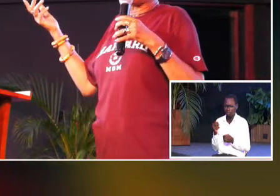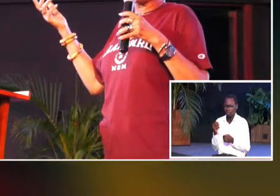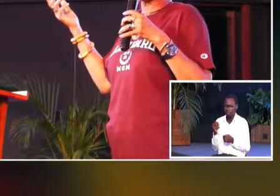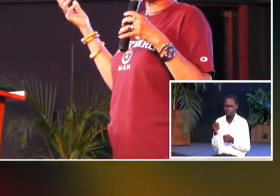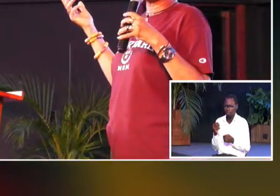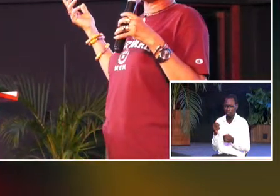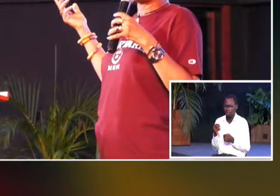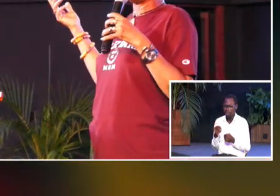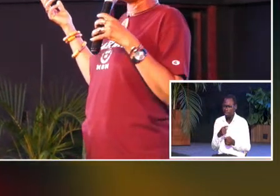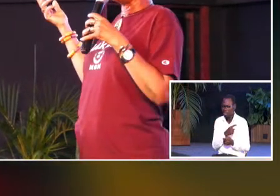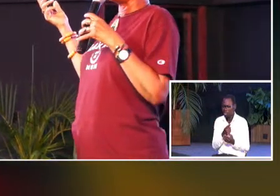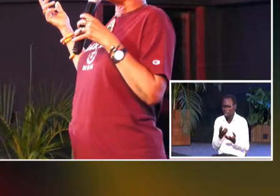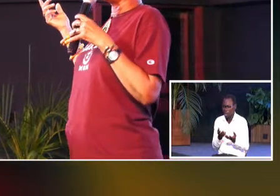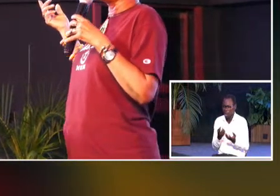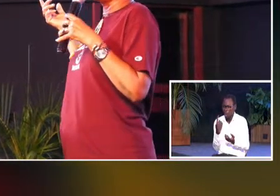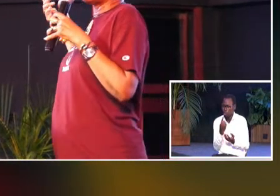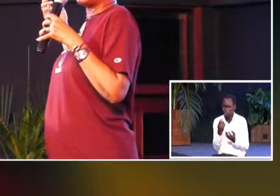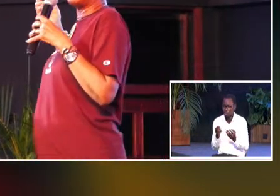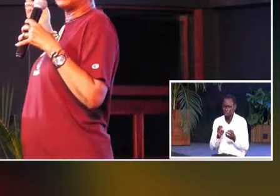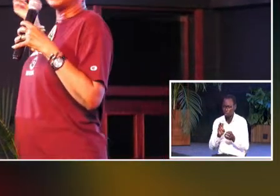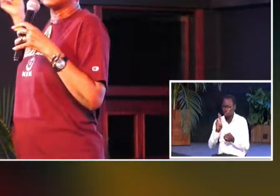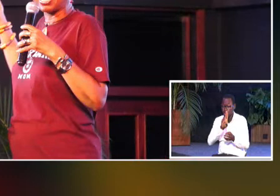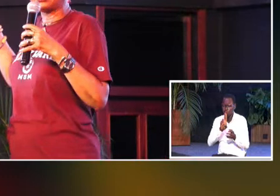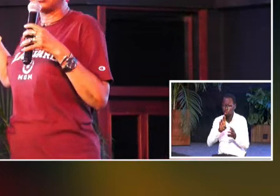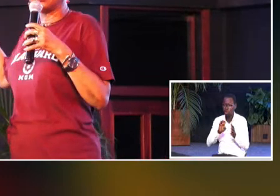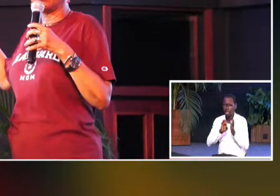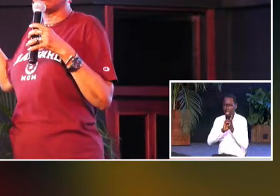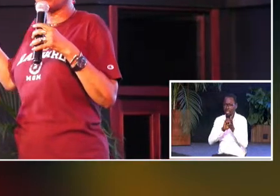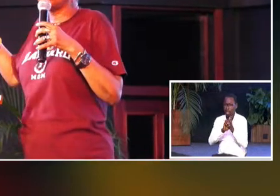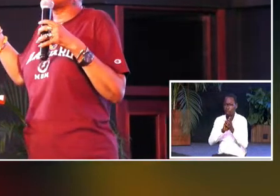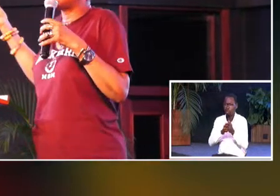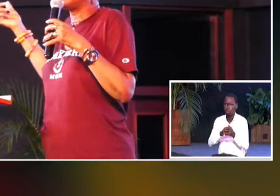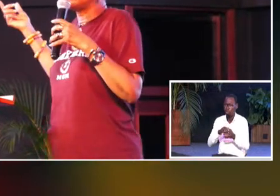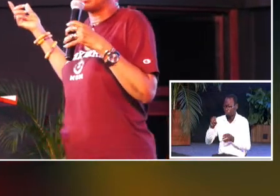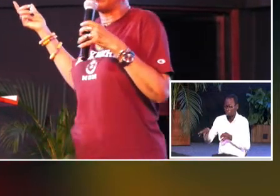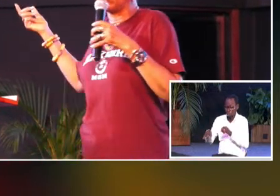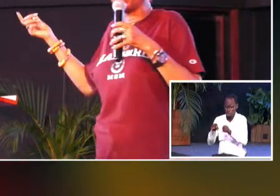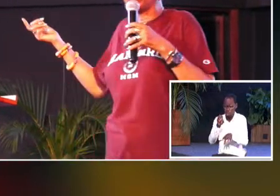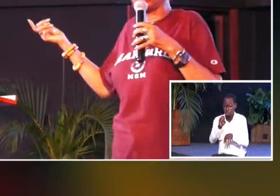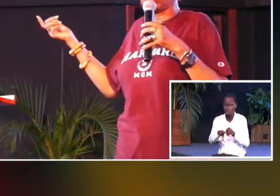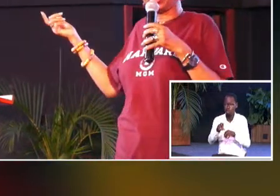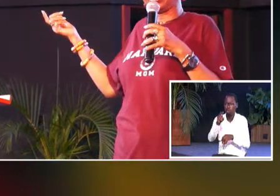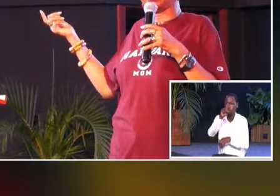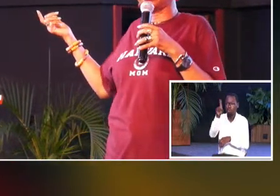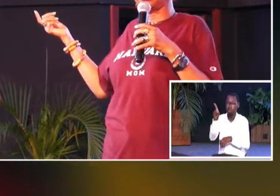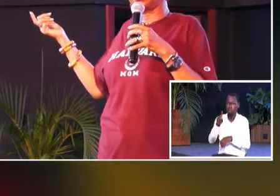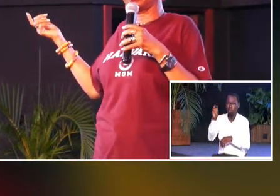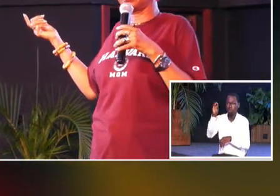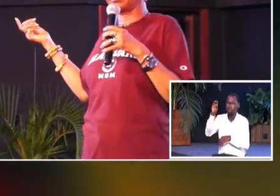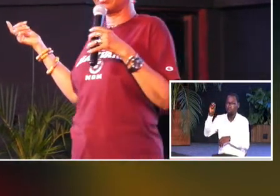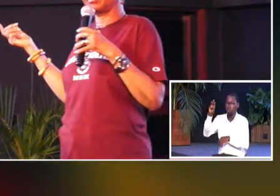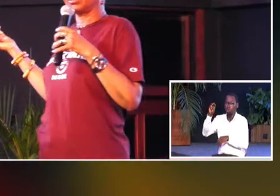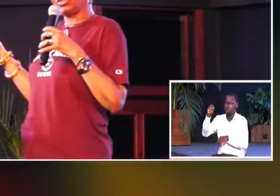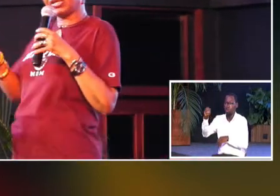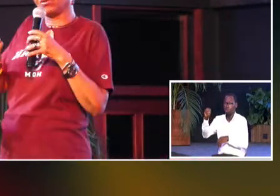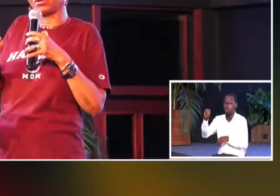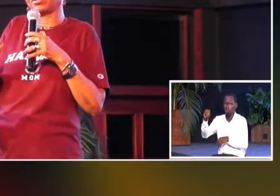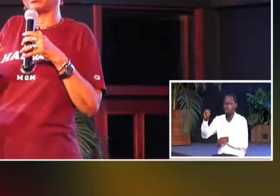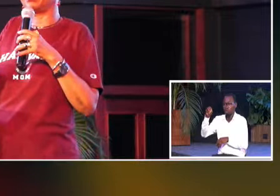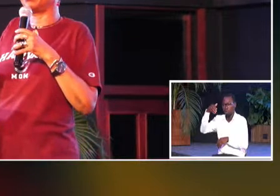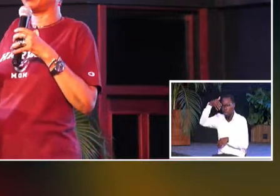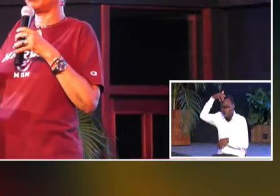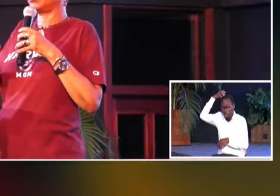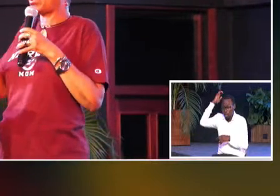I always use this as an example. Zoom Lion, when he started, people will probably look down on what he was doing. Today,